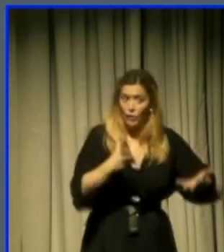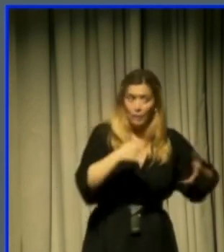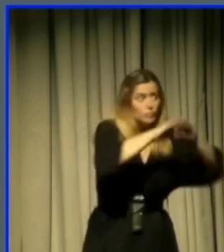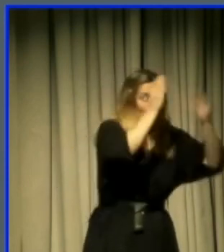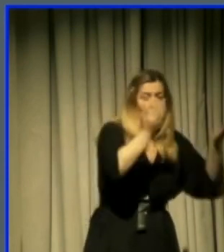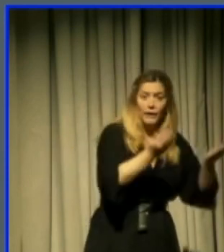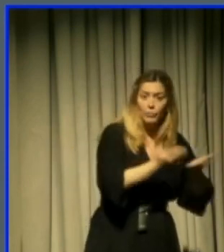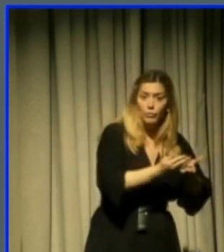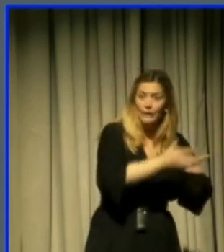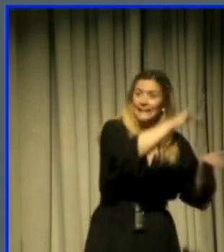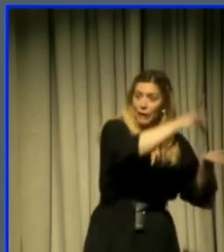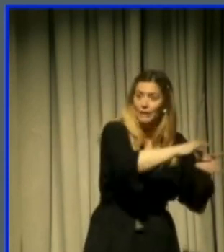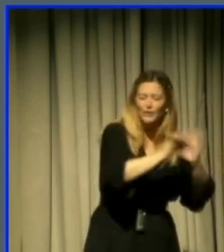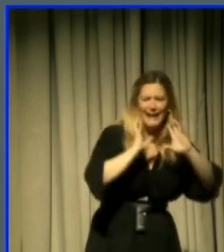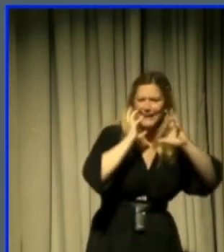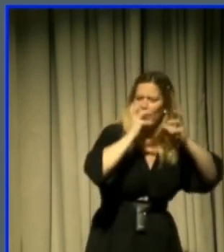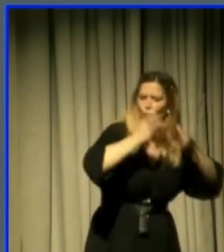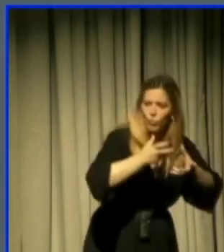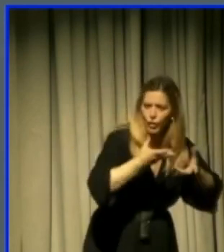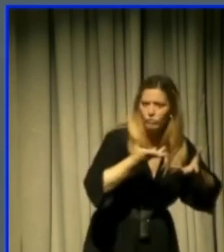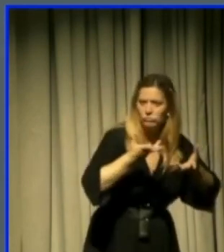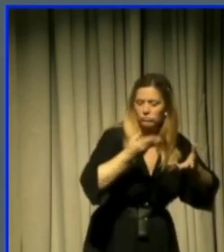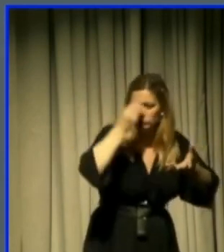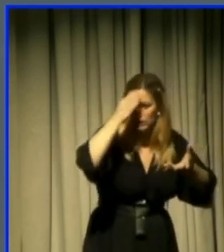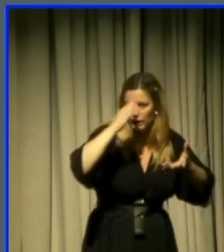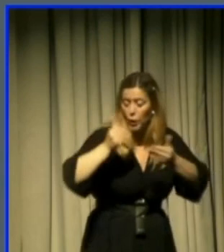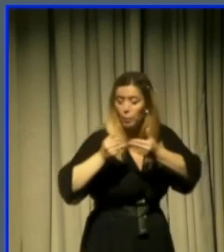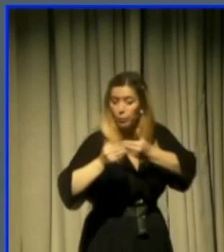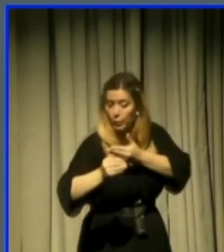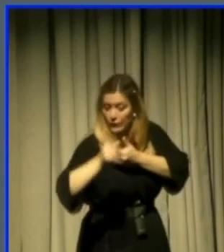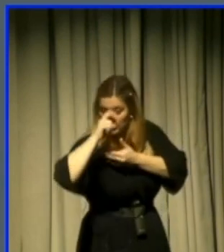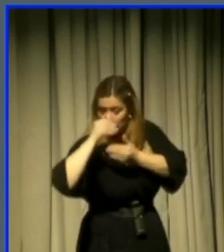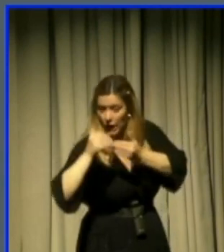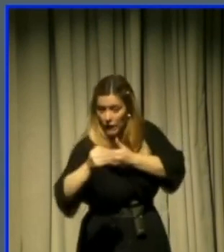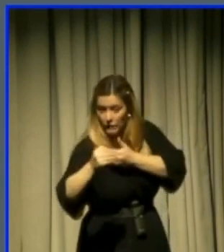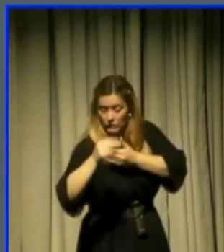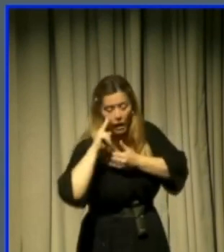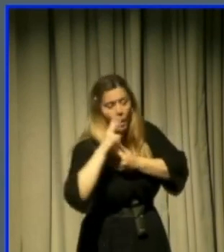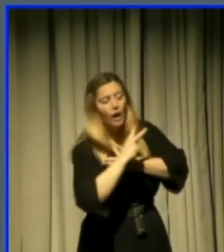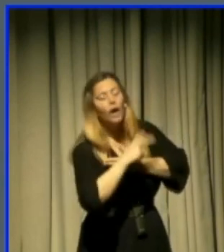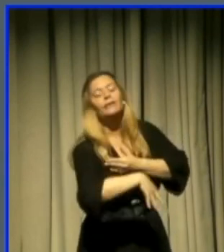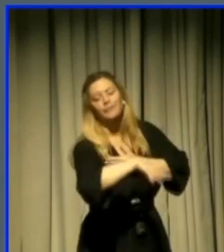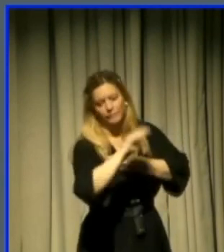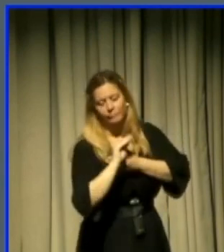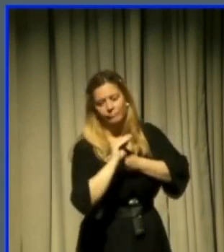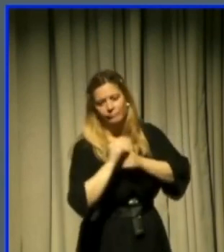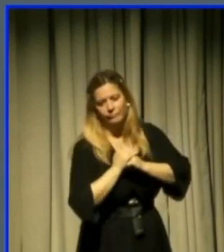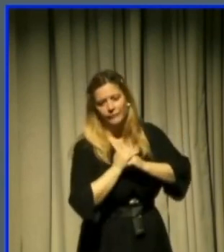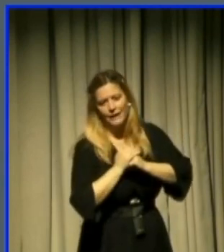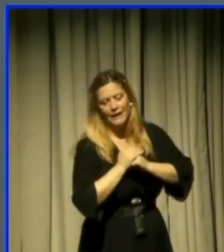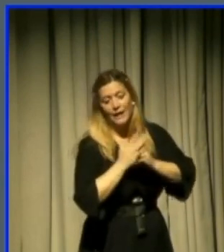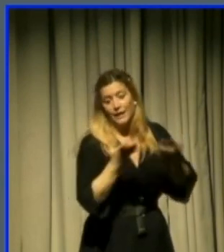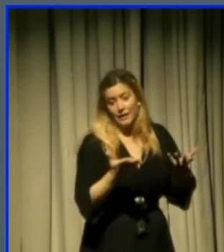think we will understand in the next few years. But the relation between digital and rarity or scarcity is